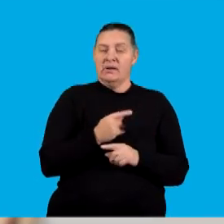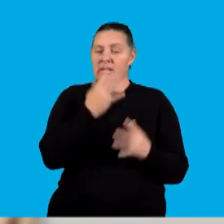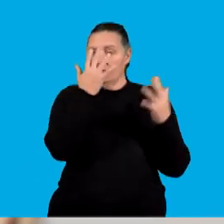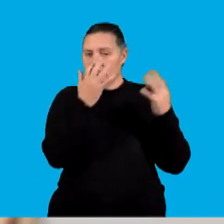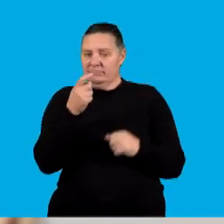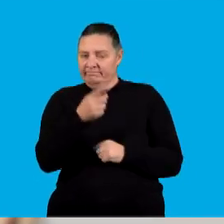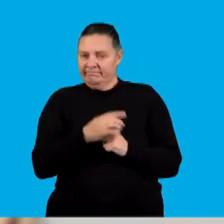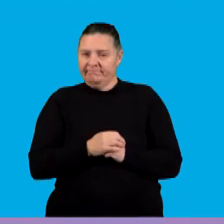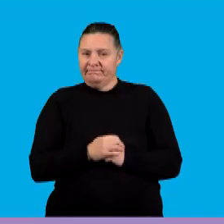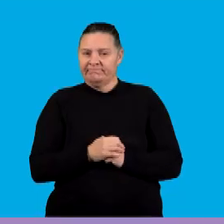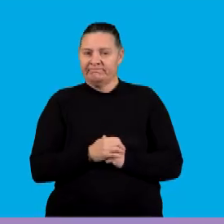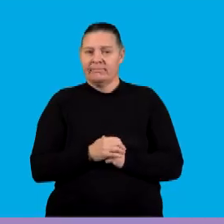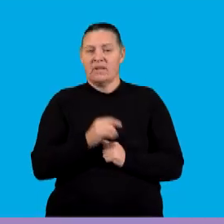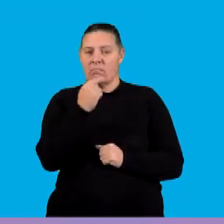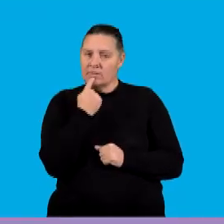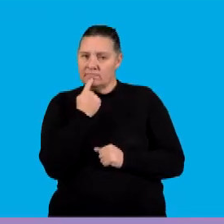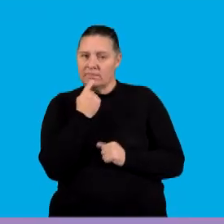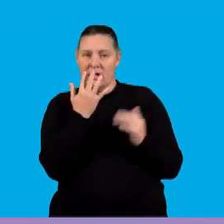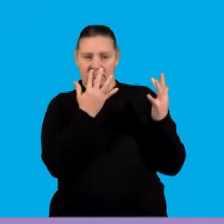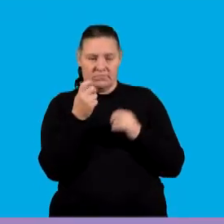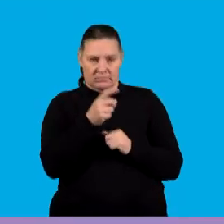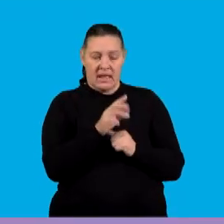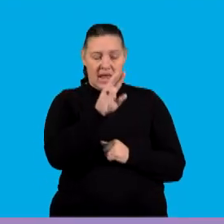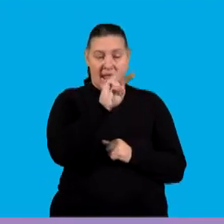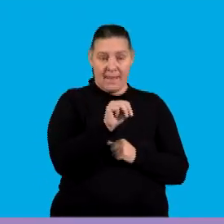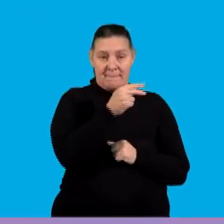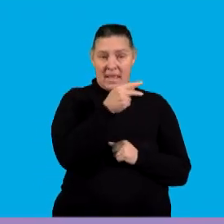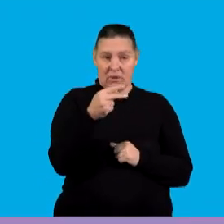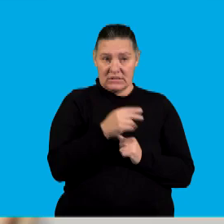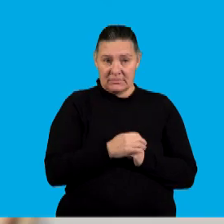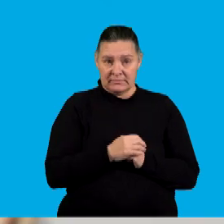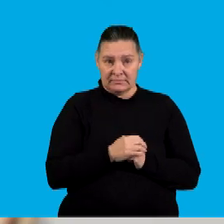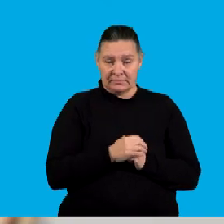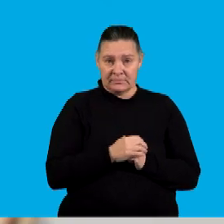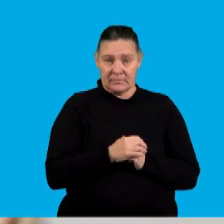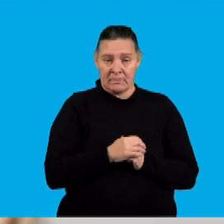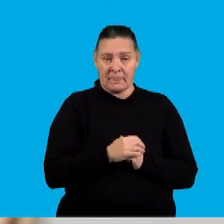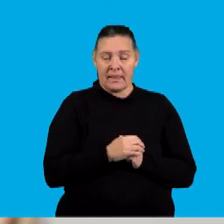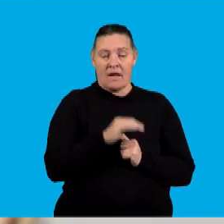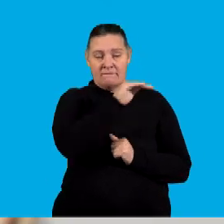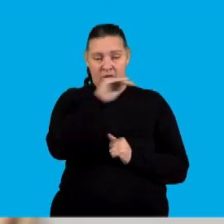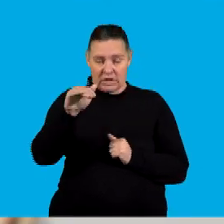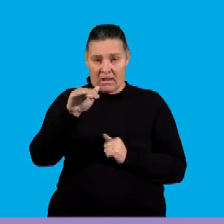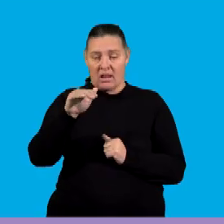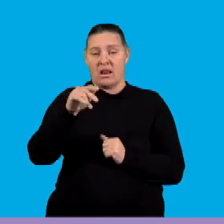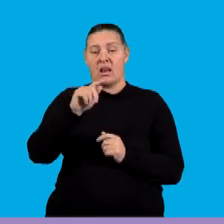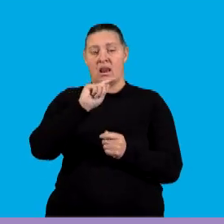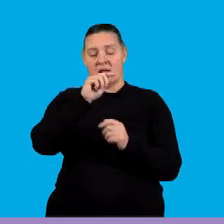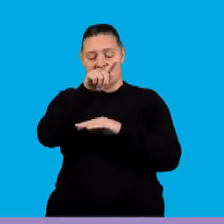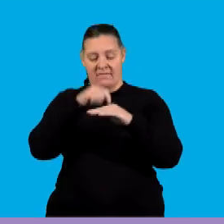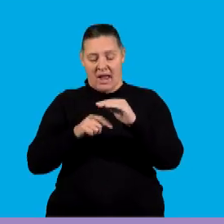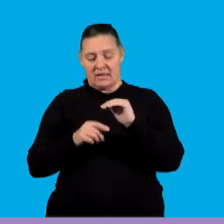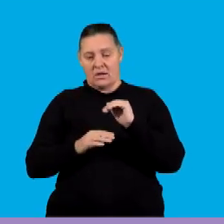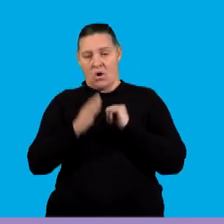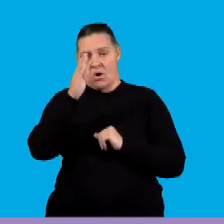the gradient for this line quickly. Now the gradient is the vertical change divided by the horizontal change. So let's